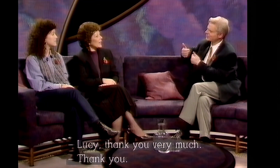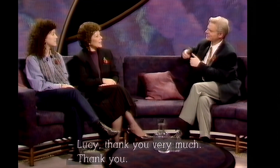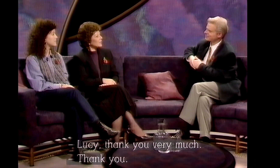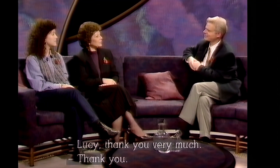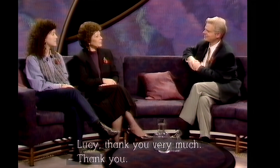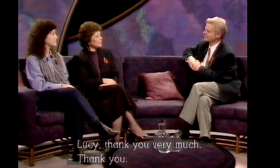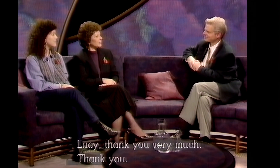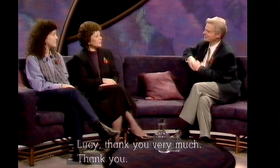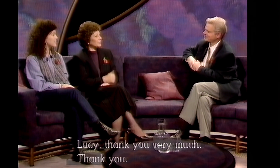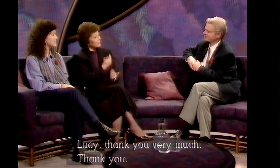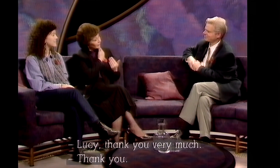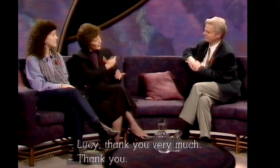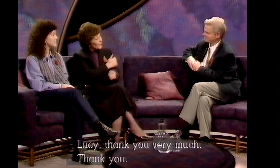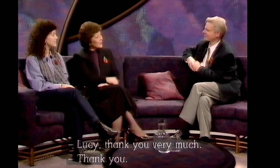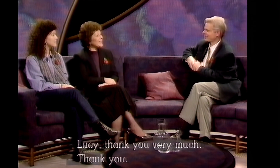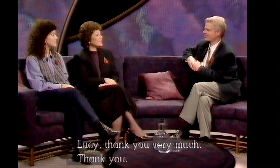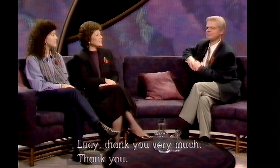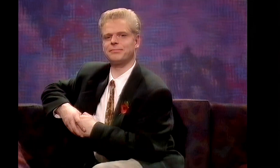OK, Lucy, thank you very much. you.